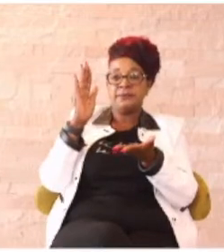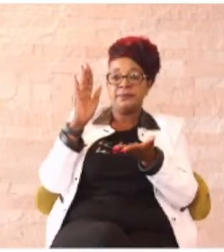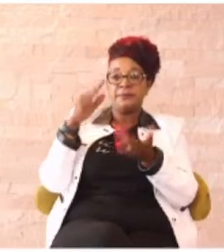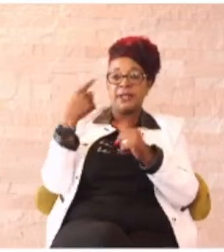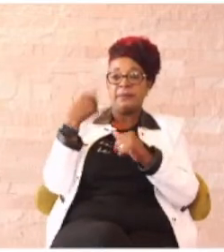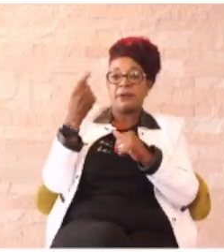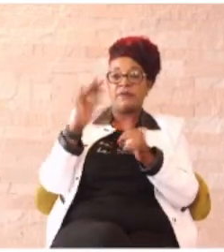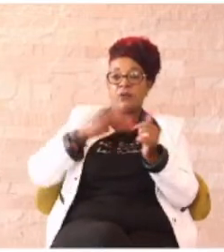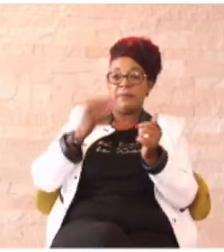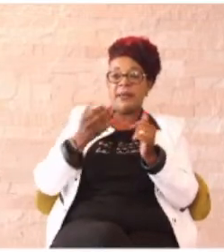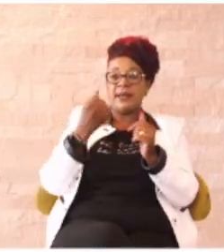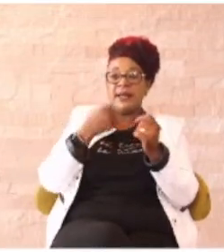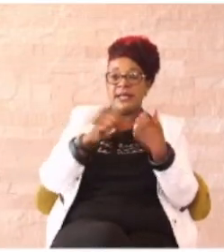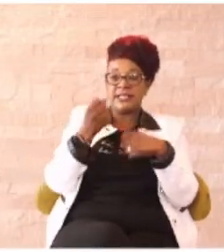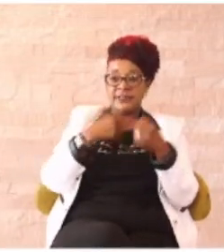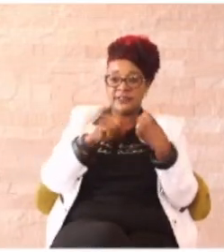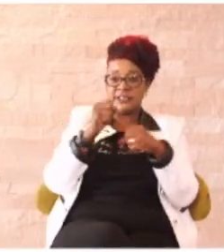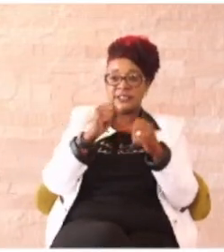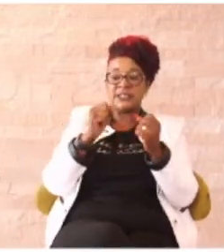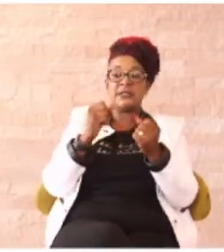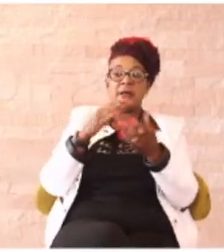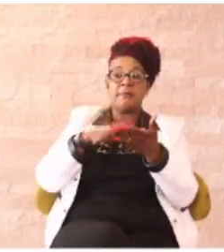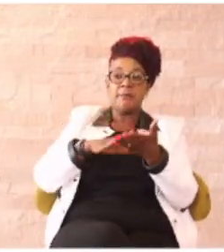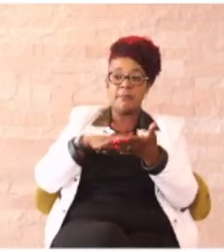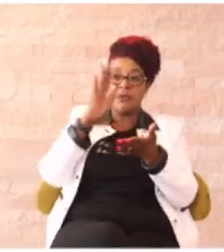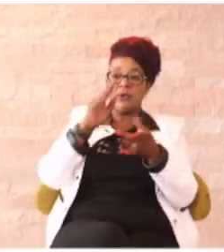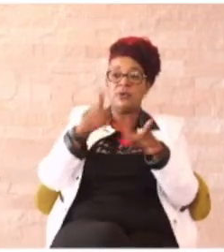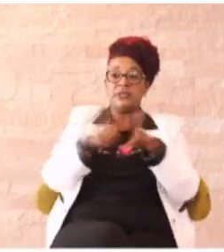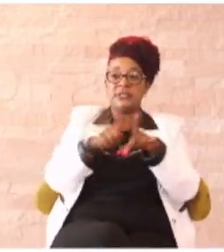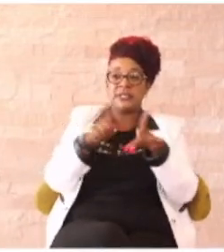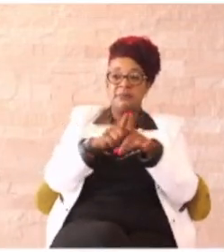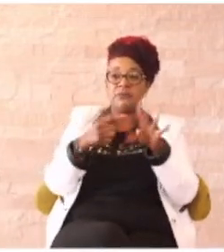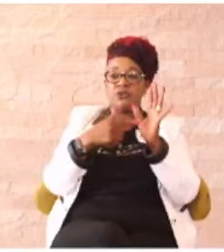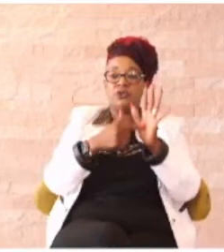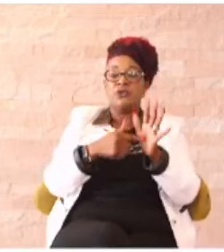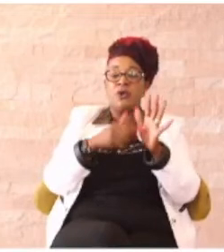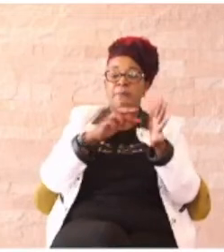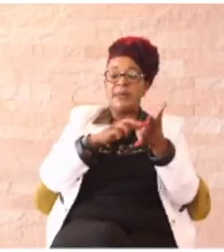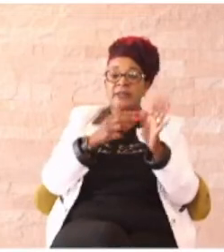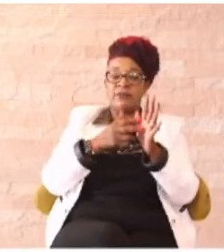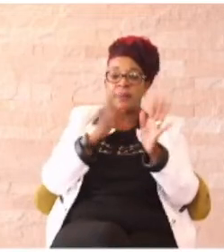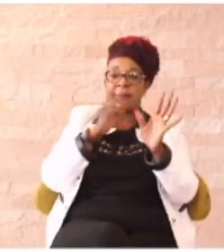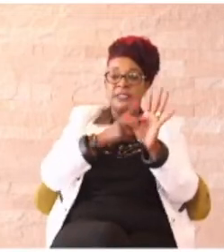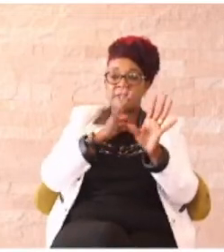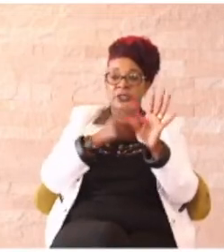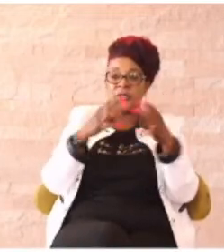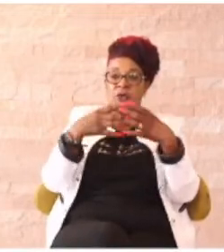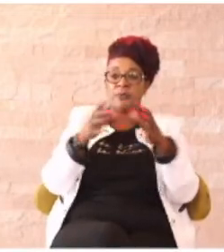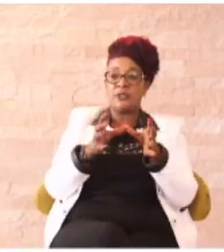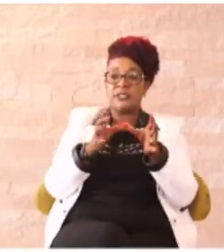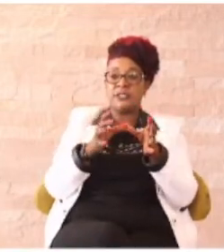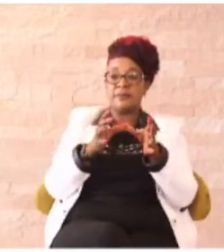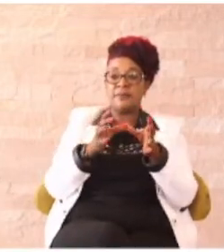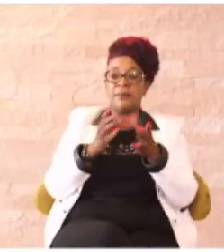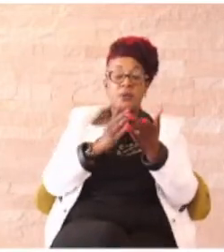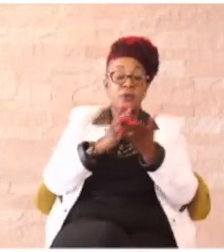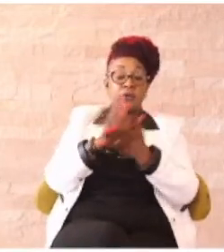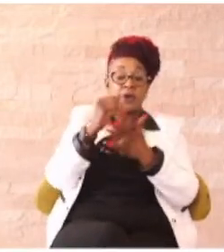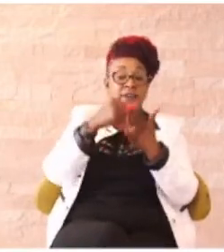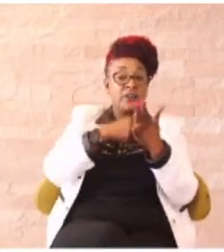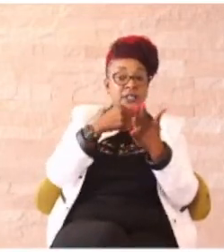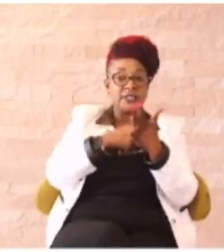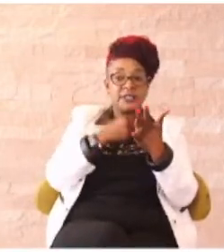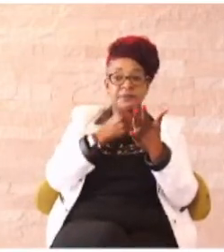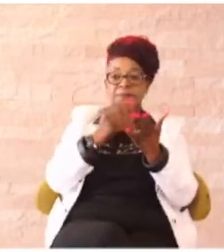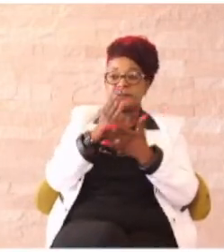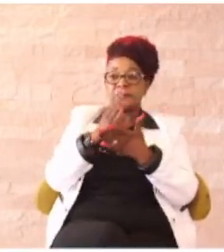women activists increased and showed meaningful participation in the community. Through advocacy, some hotels